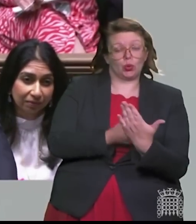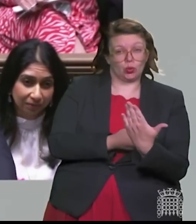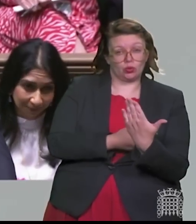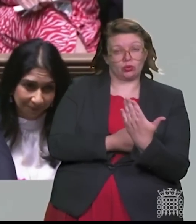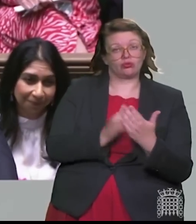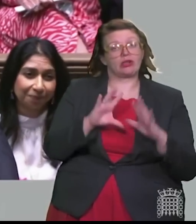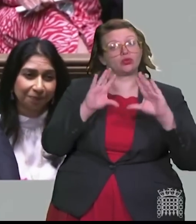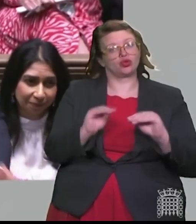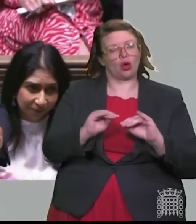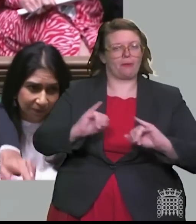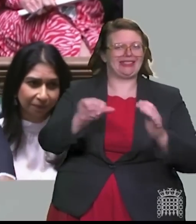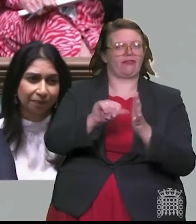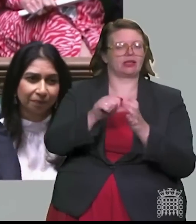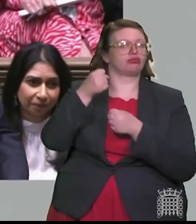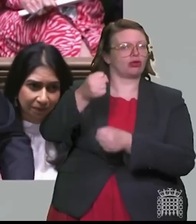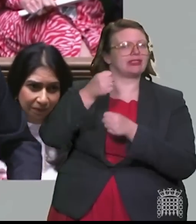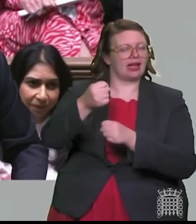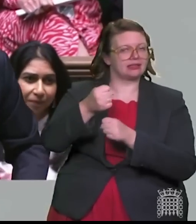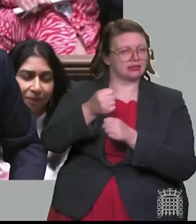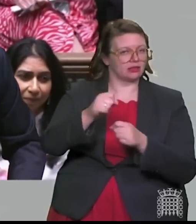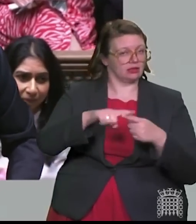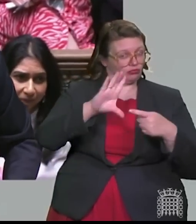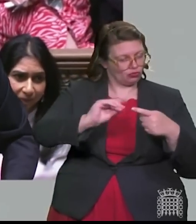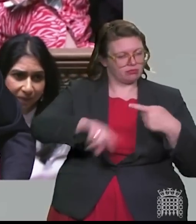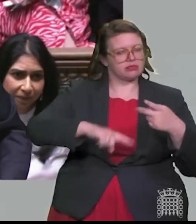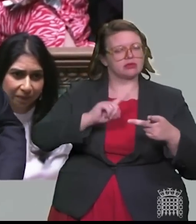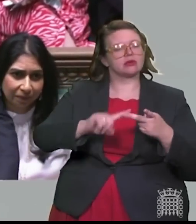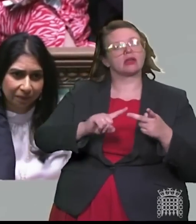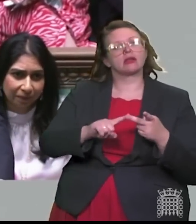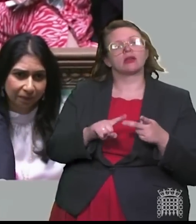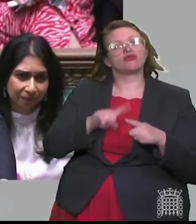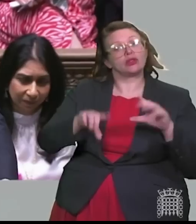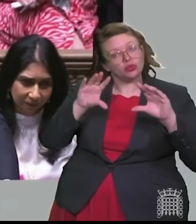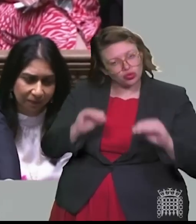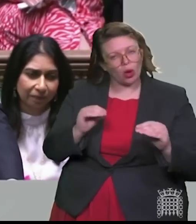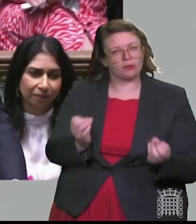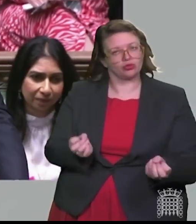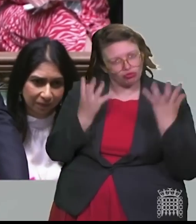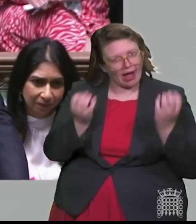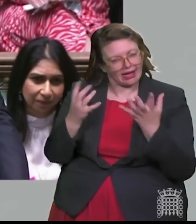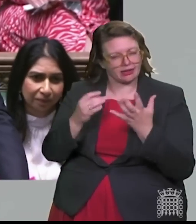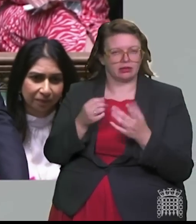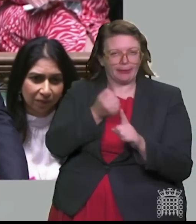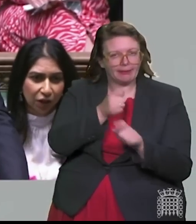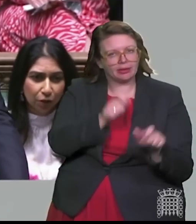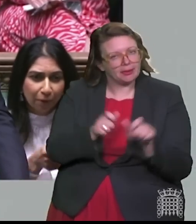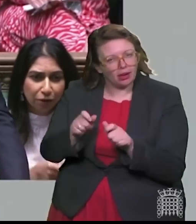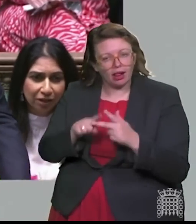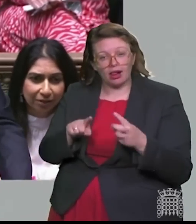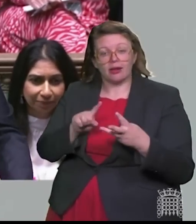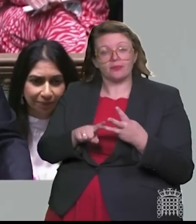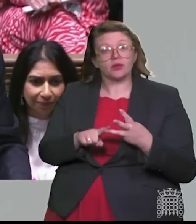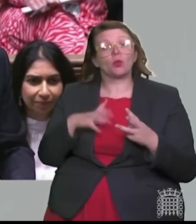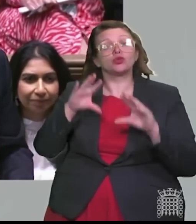disruptive protests. We're protecting public services against undisruptive strike action, Mr. Speaker, and we have new laws to stop the